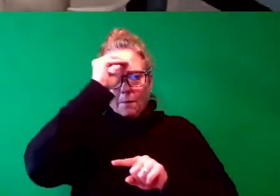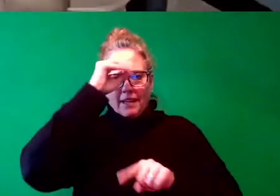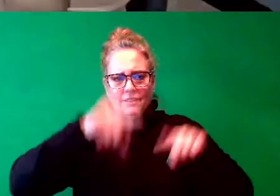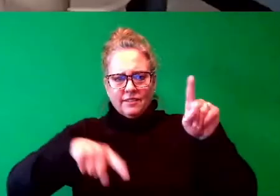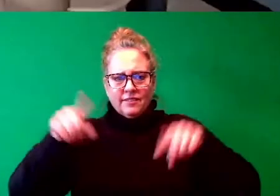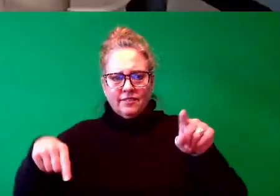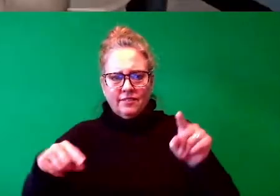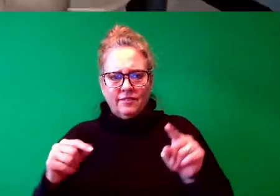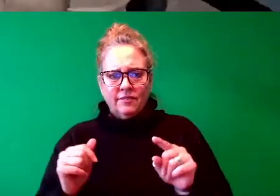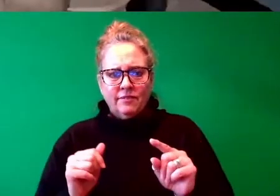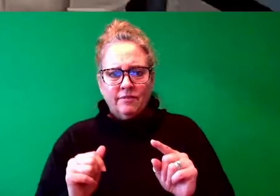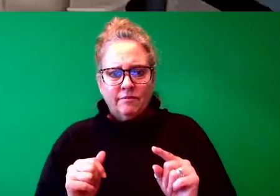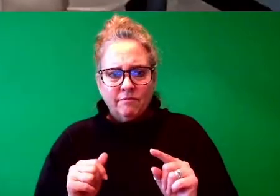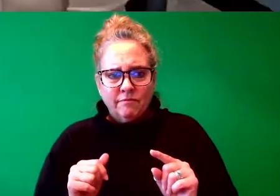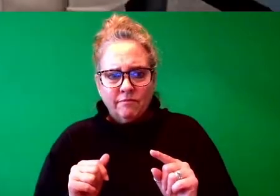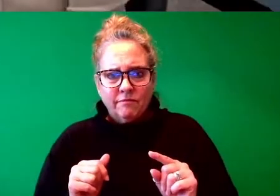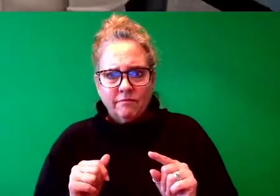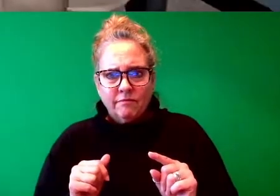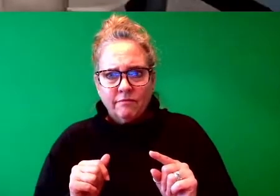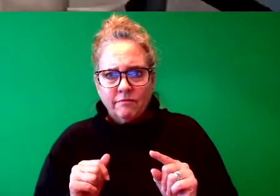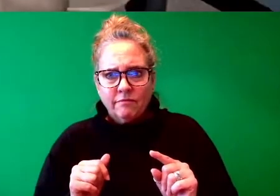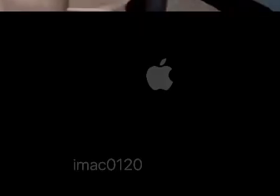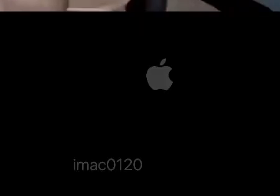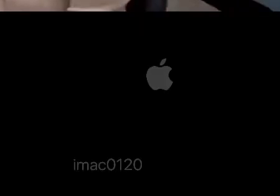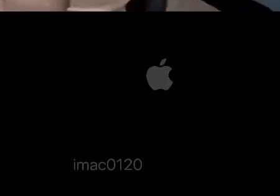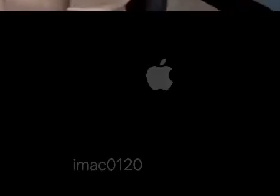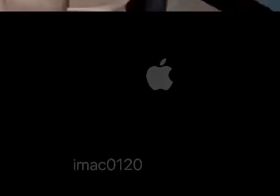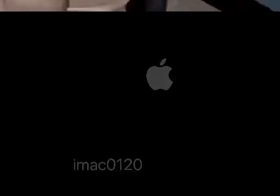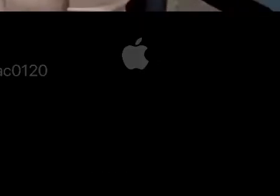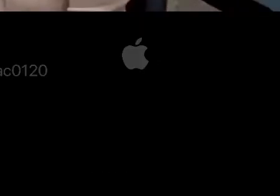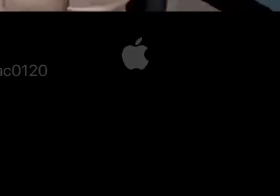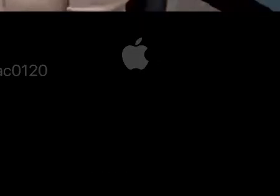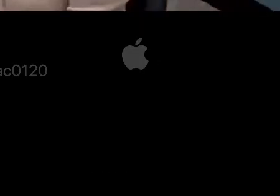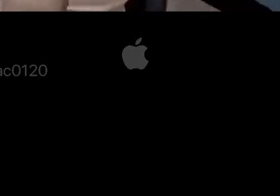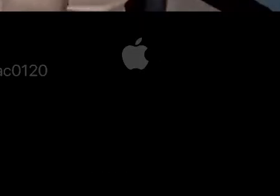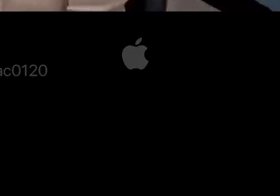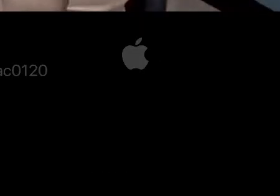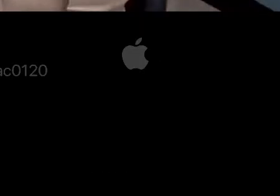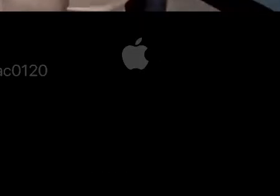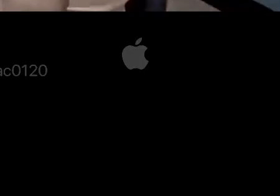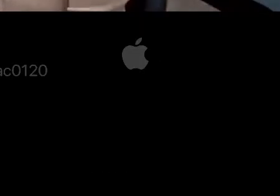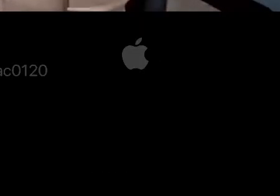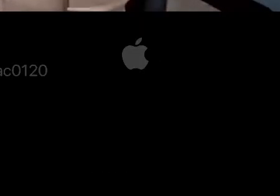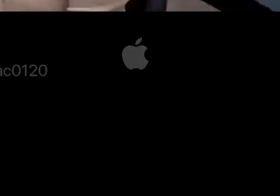that's also a continuous improvement process and part of